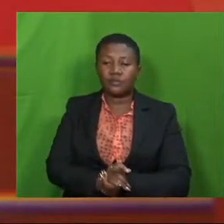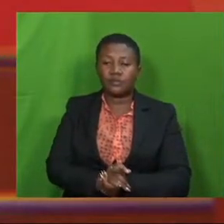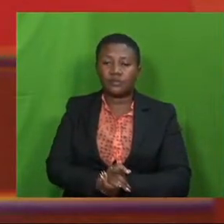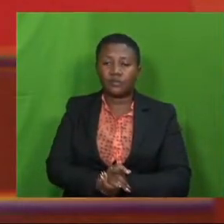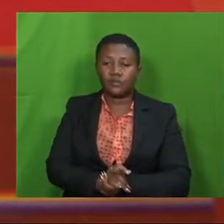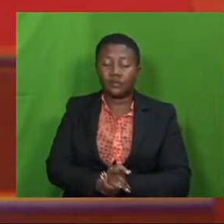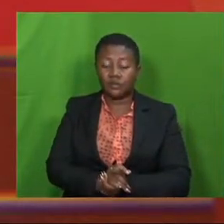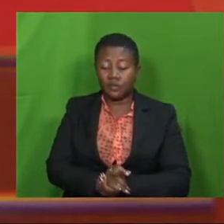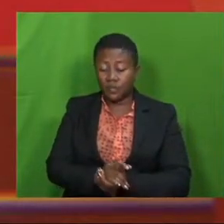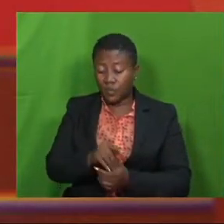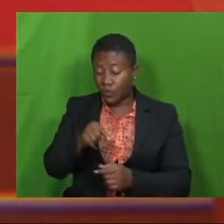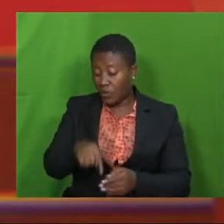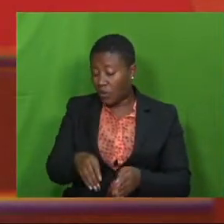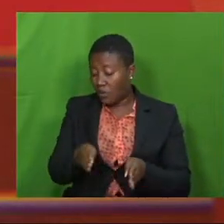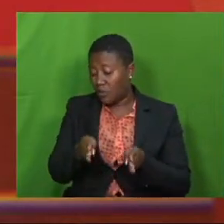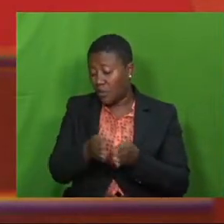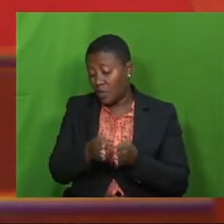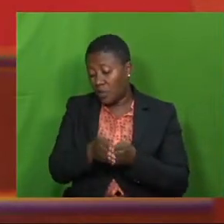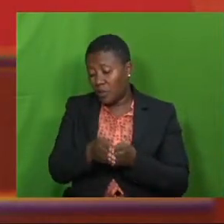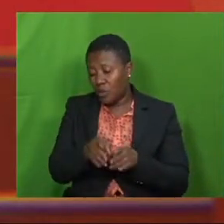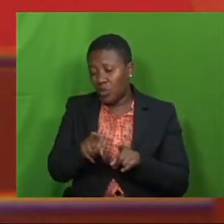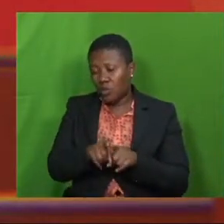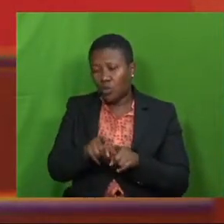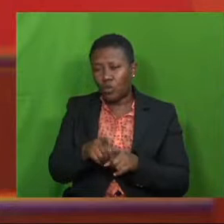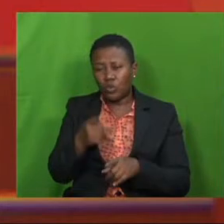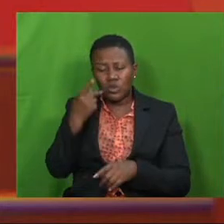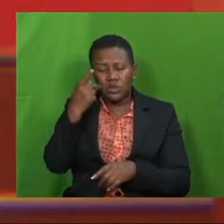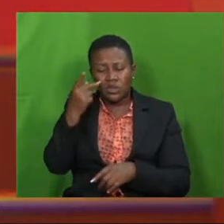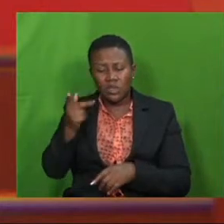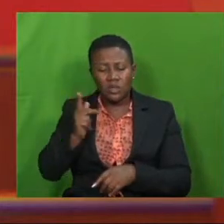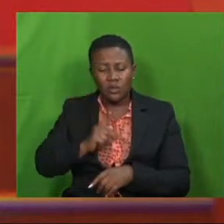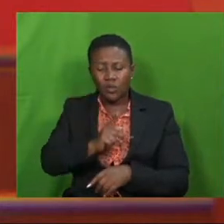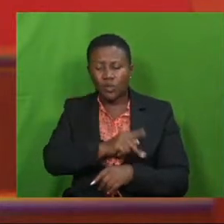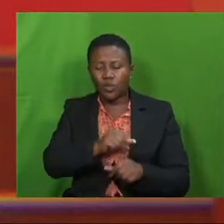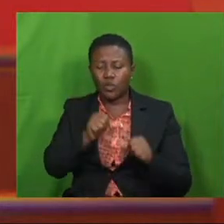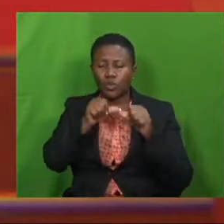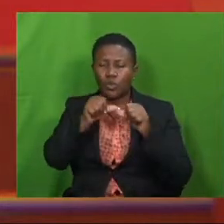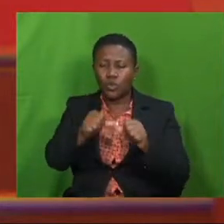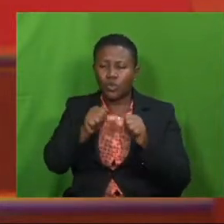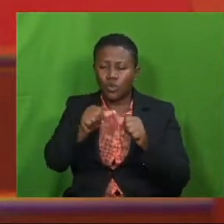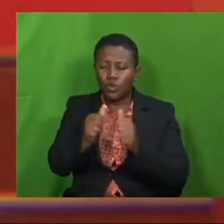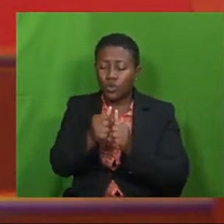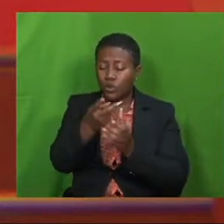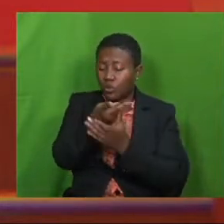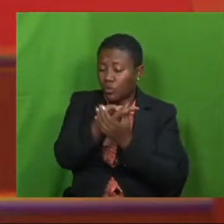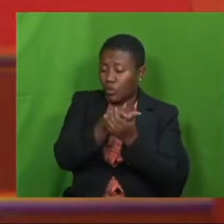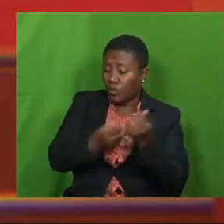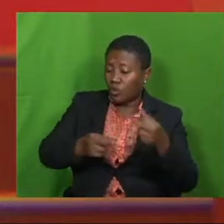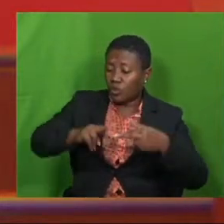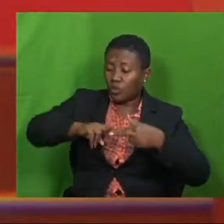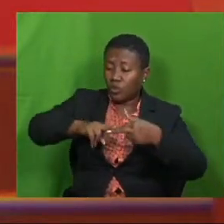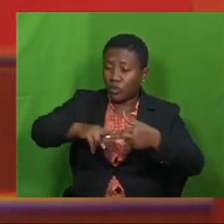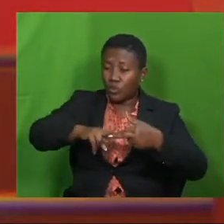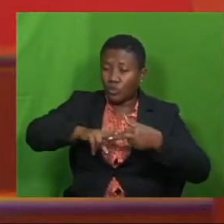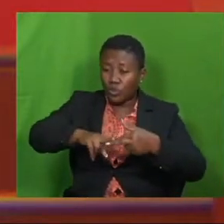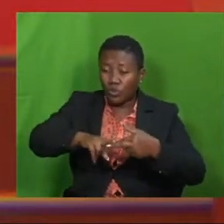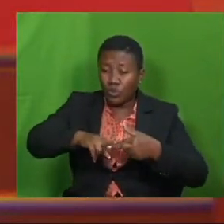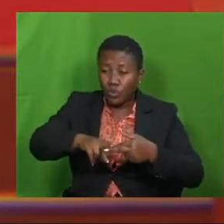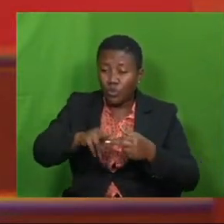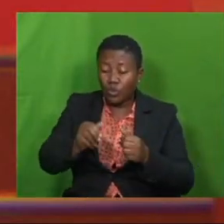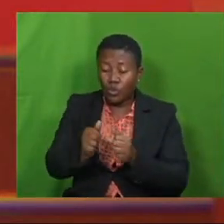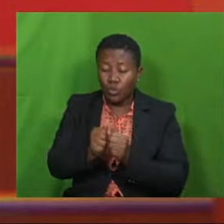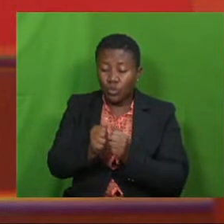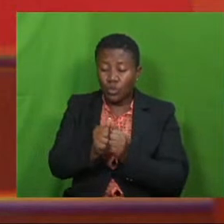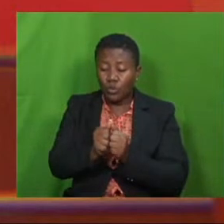This meeting has also seen Parliament continue with its bilateral relations with the parliaments